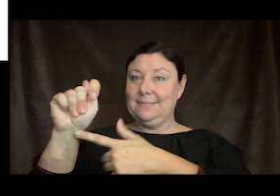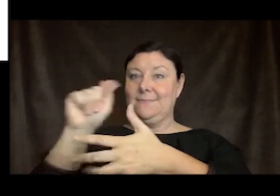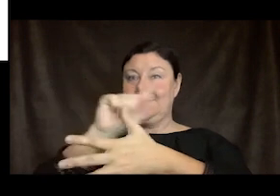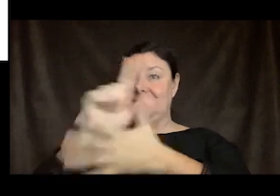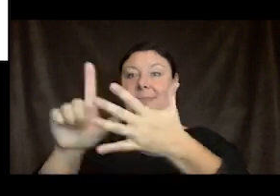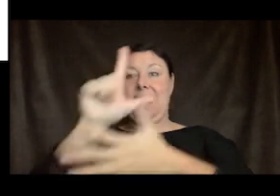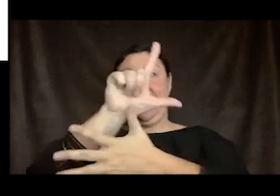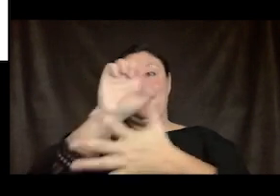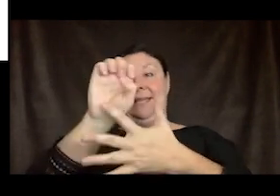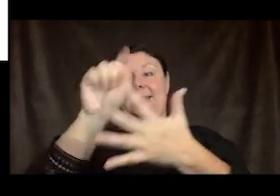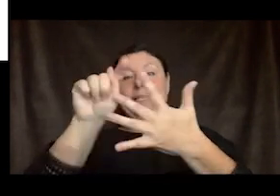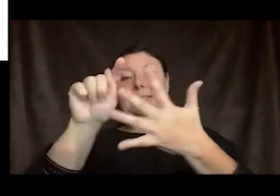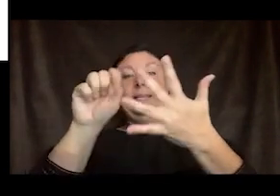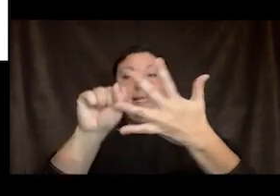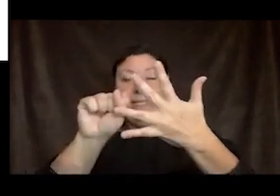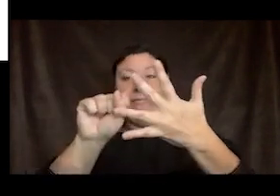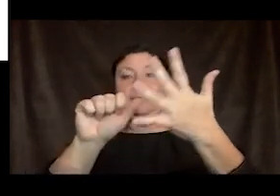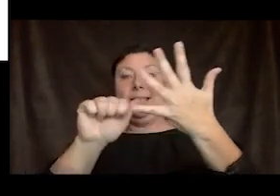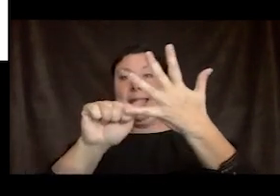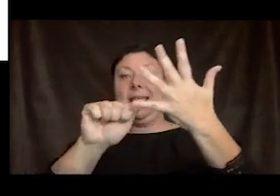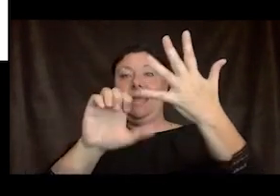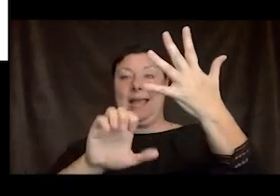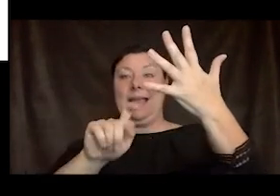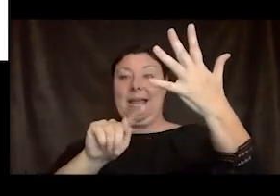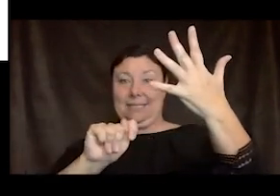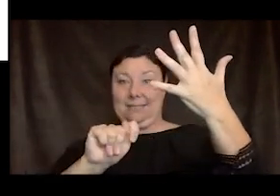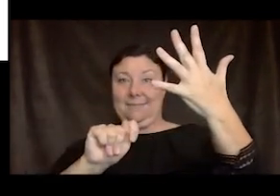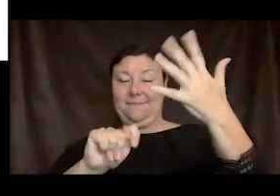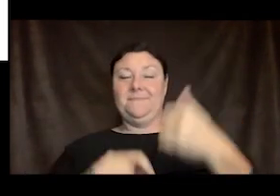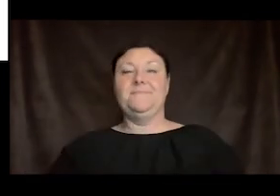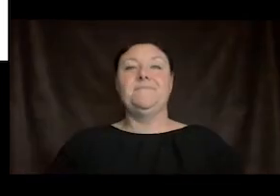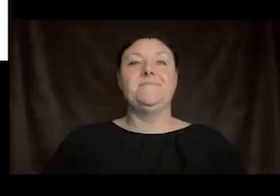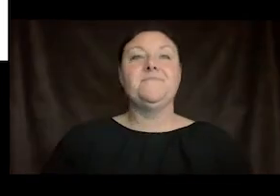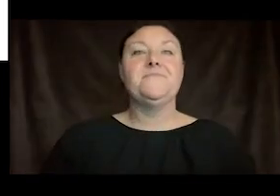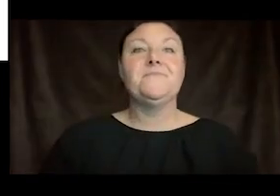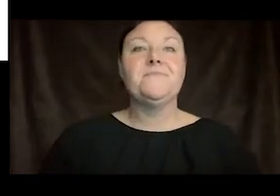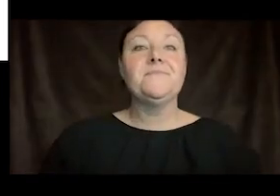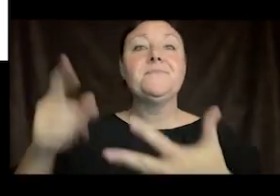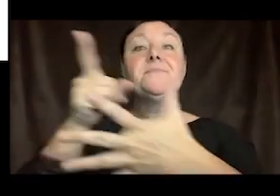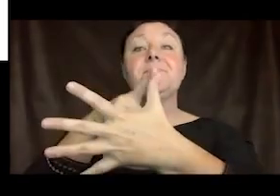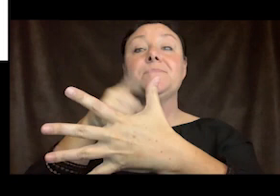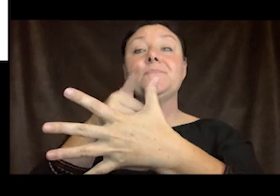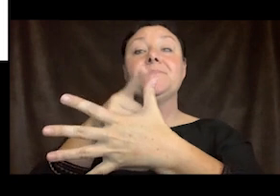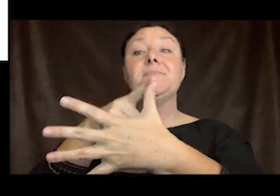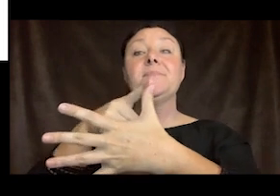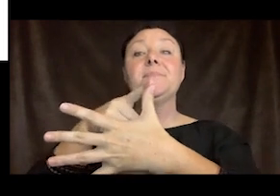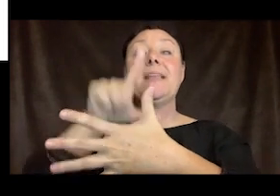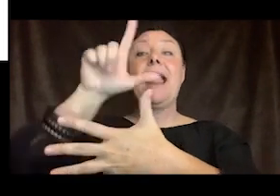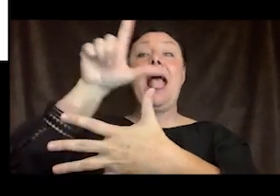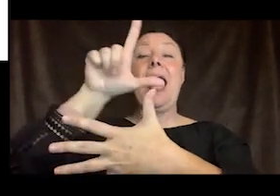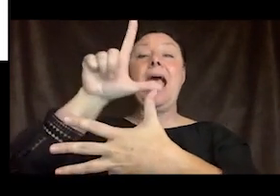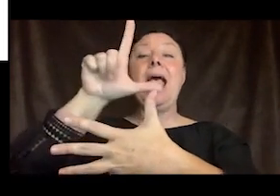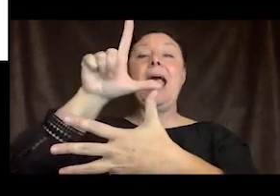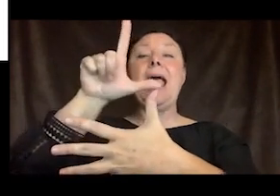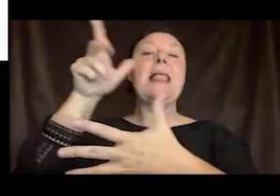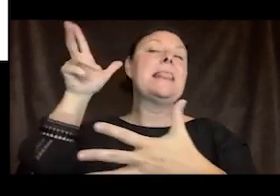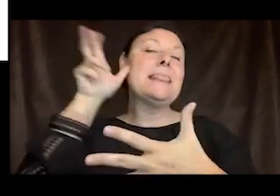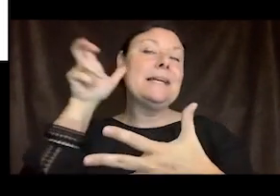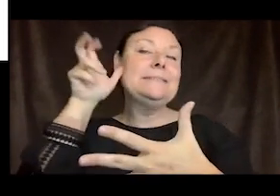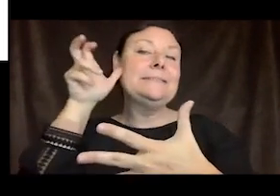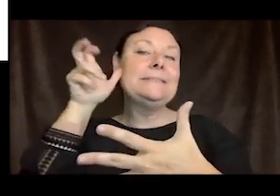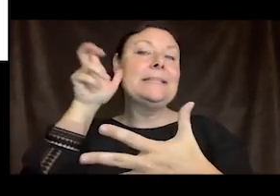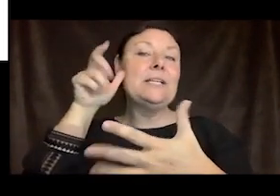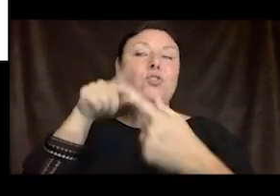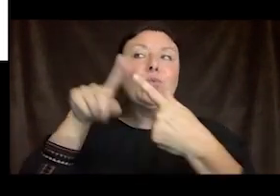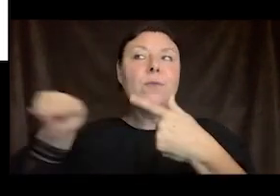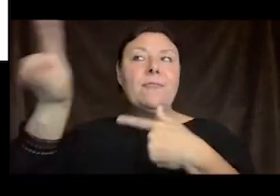search, analyze, conclude, and take action. So listen, the L, you're going to listen to what their knowledge